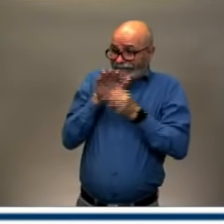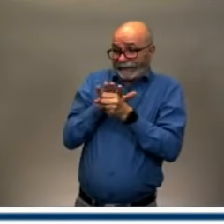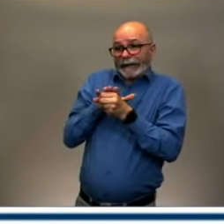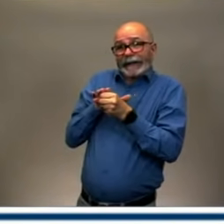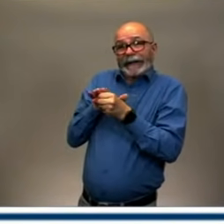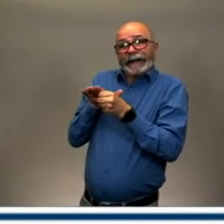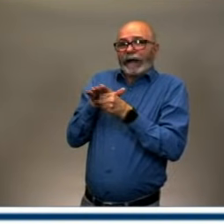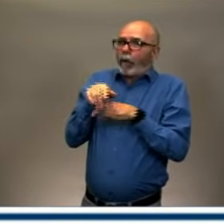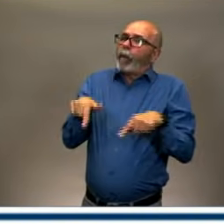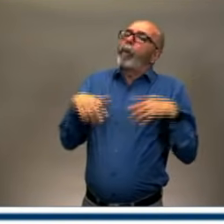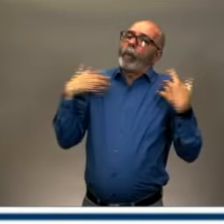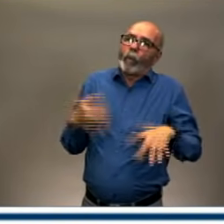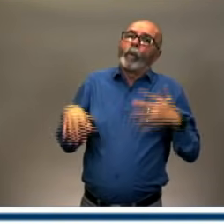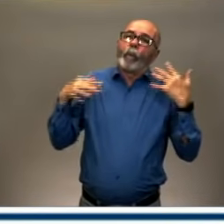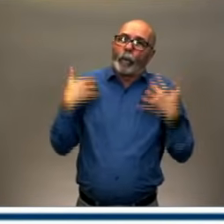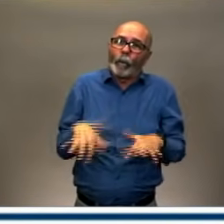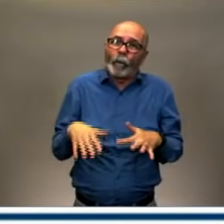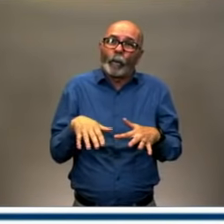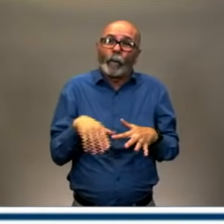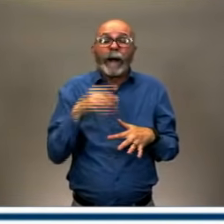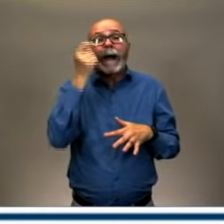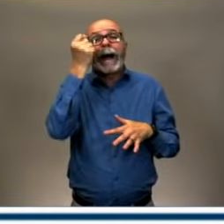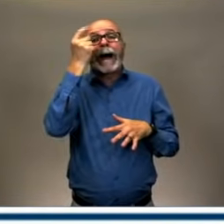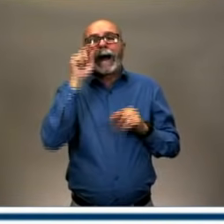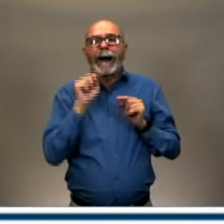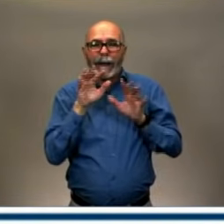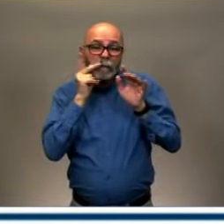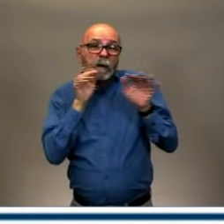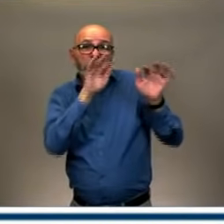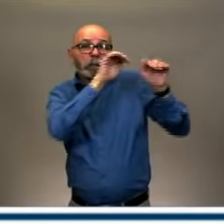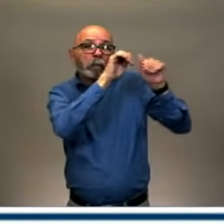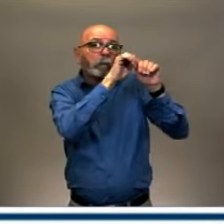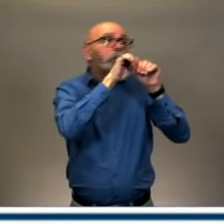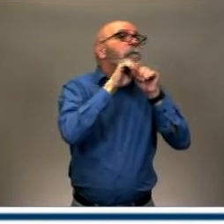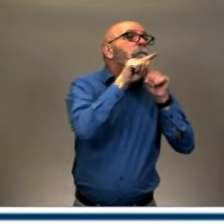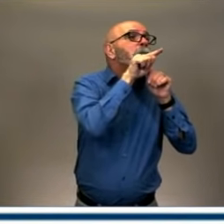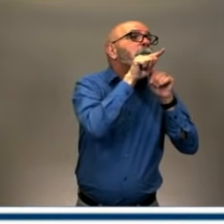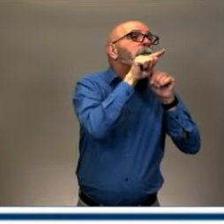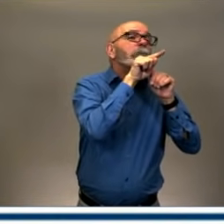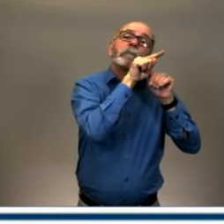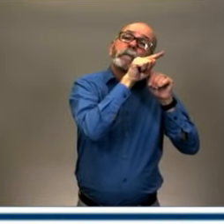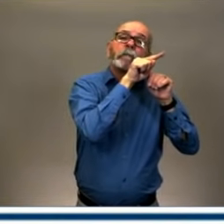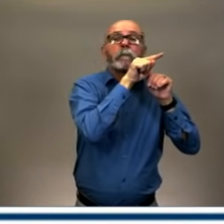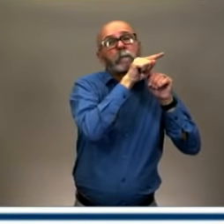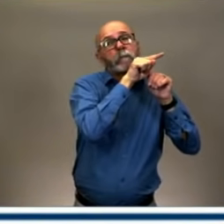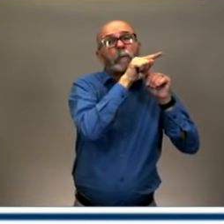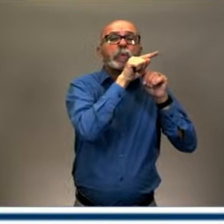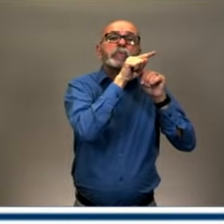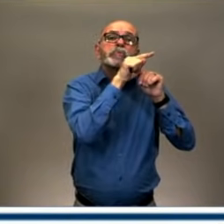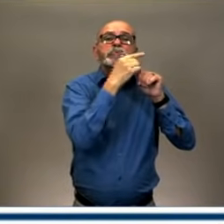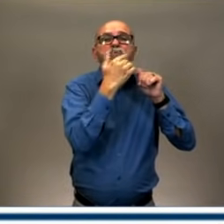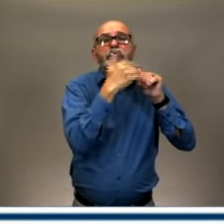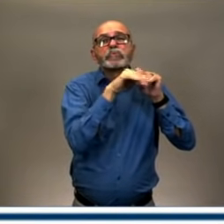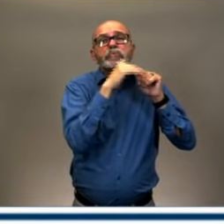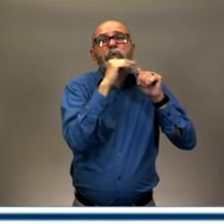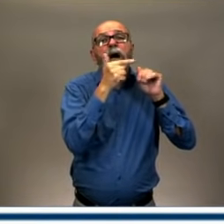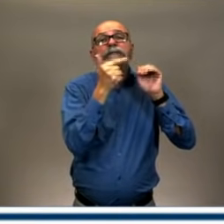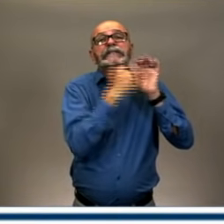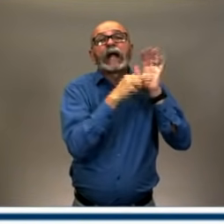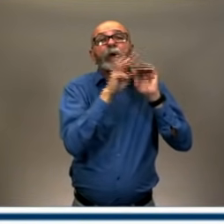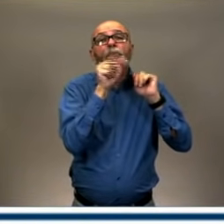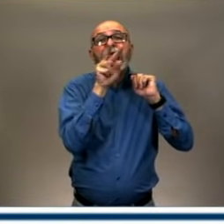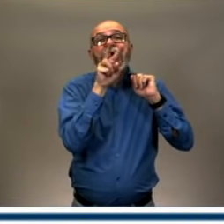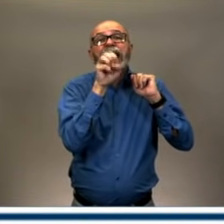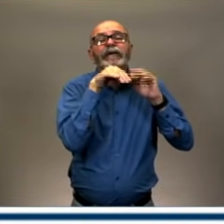have to look very far from our own province to see that. The second wave of COVID is all